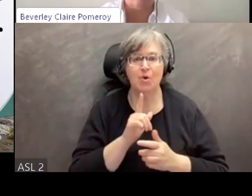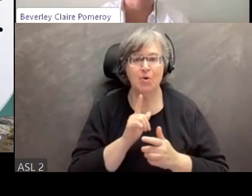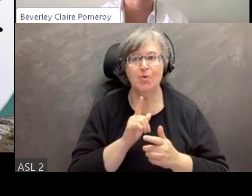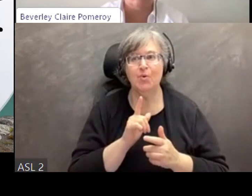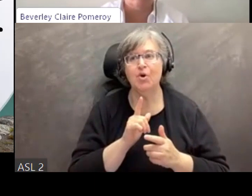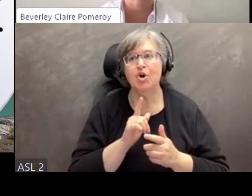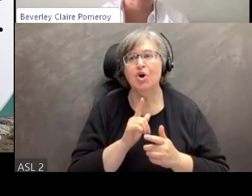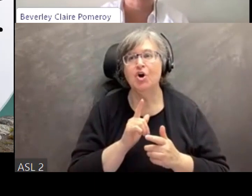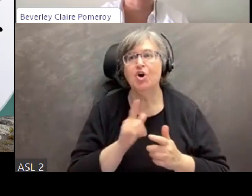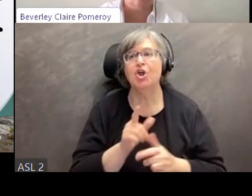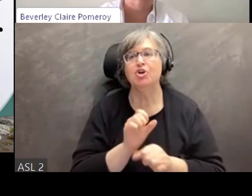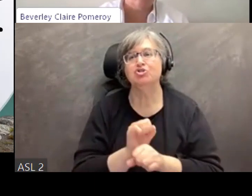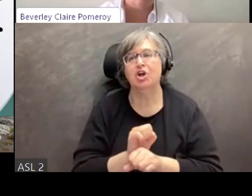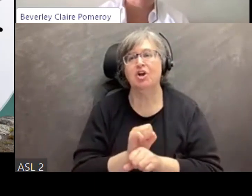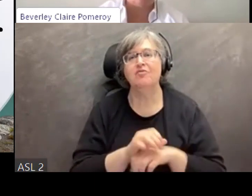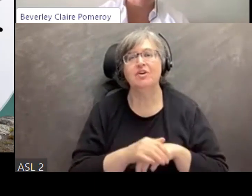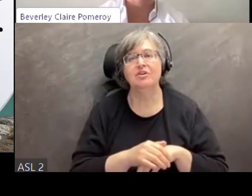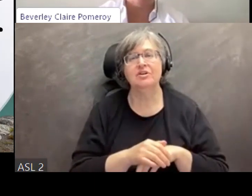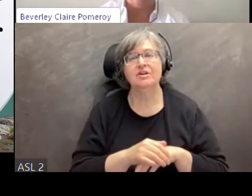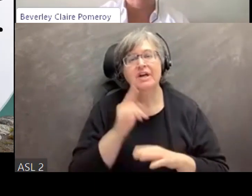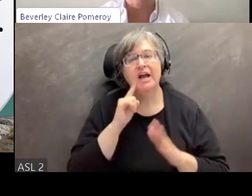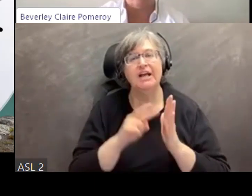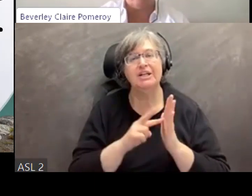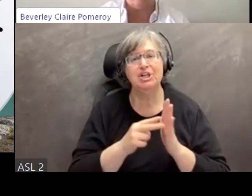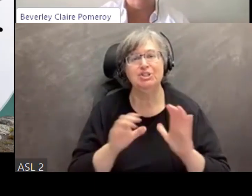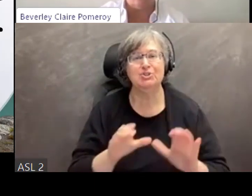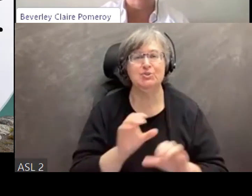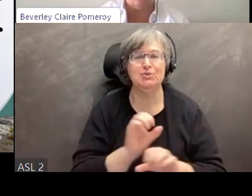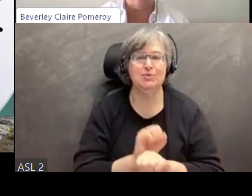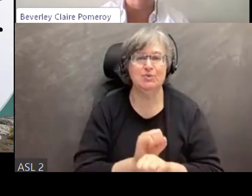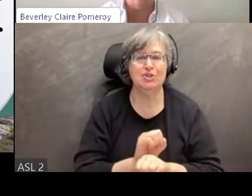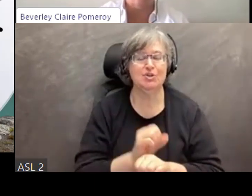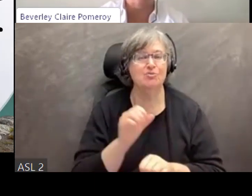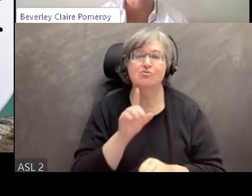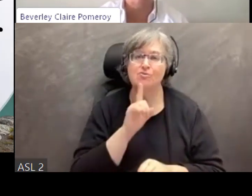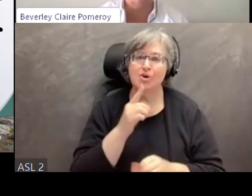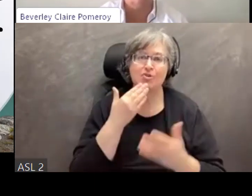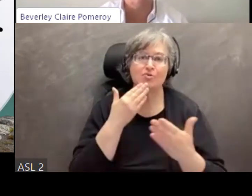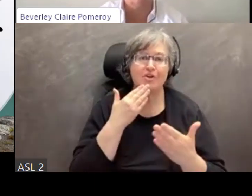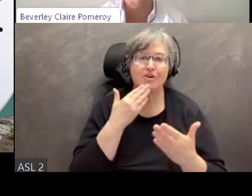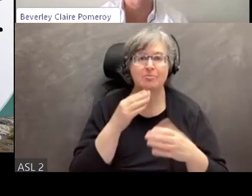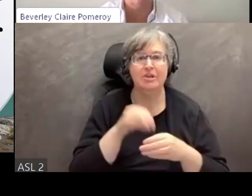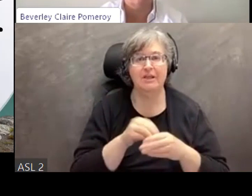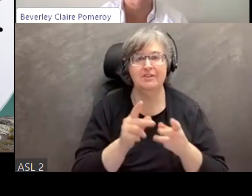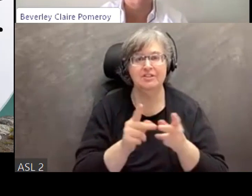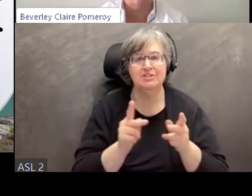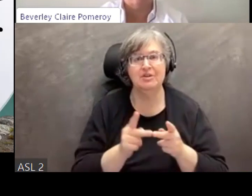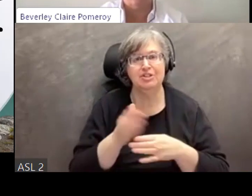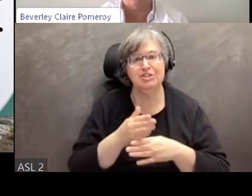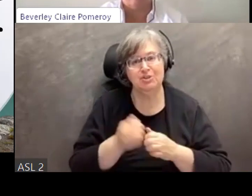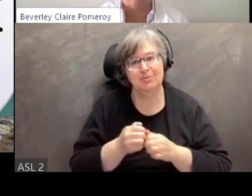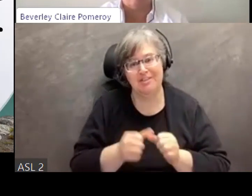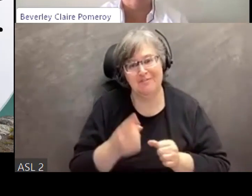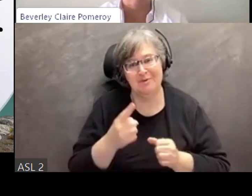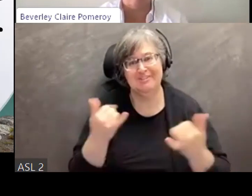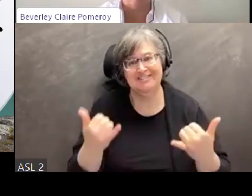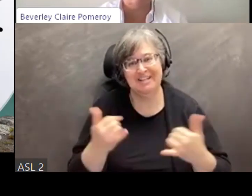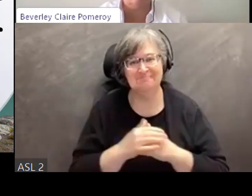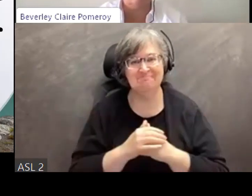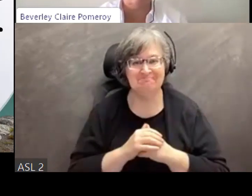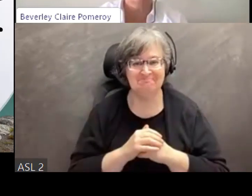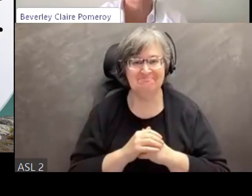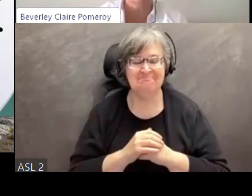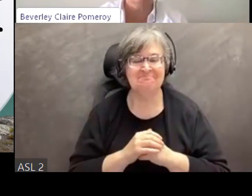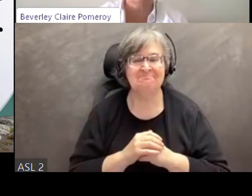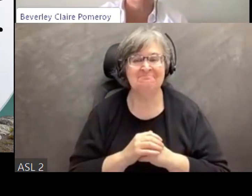is a large effort and intention to do this work. And we're super grateful to be in the space to share that with everybody